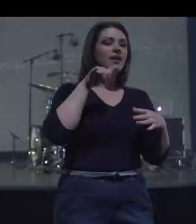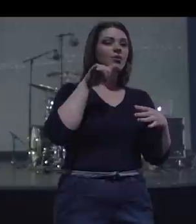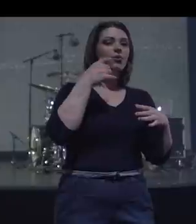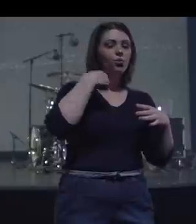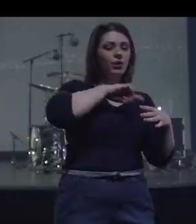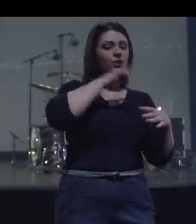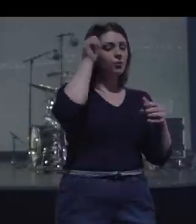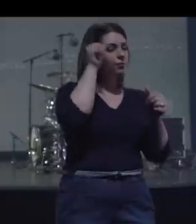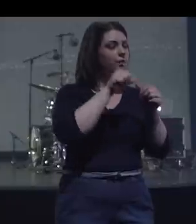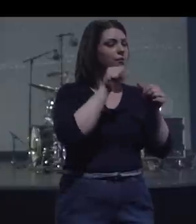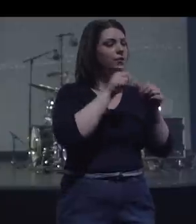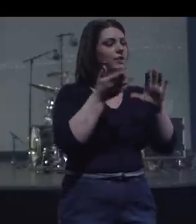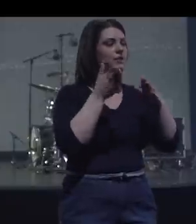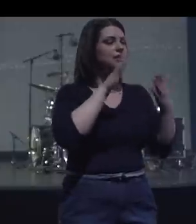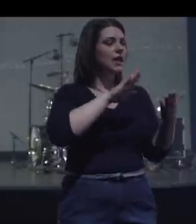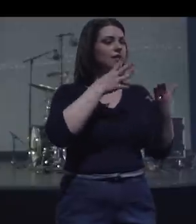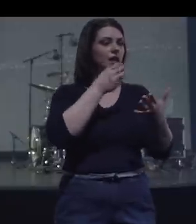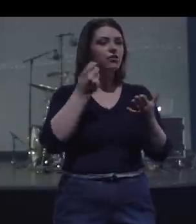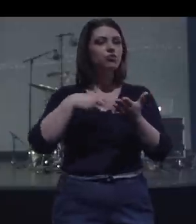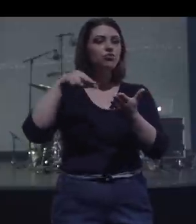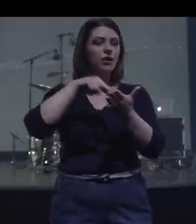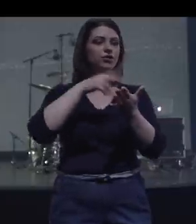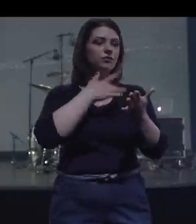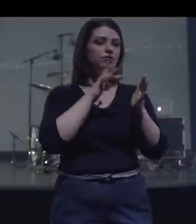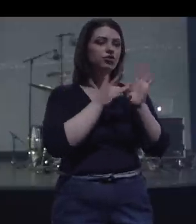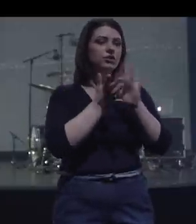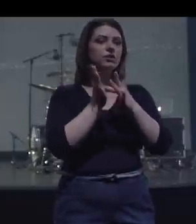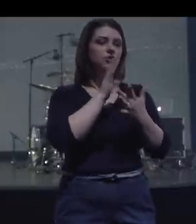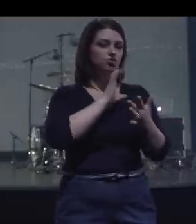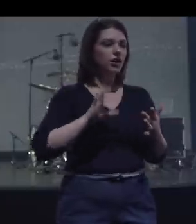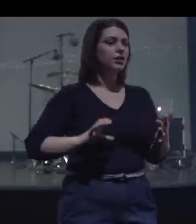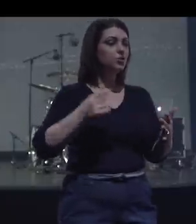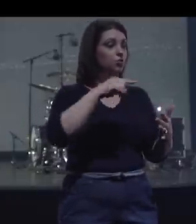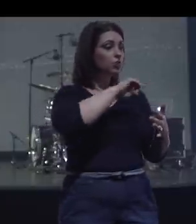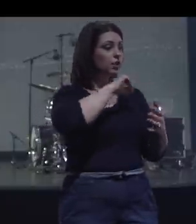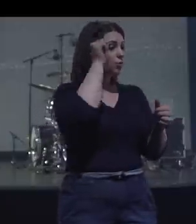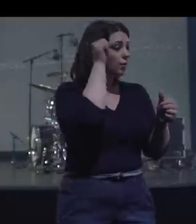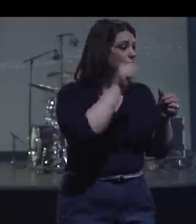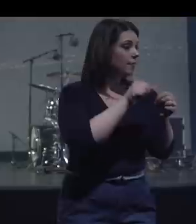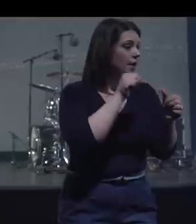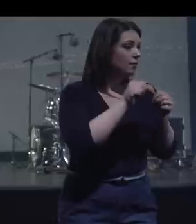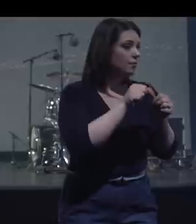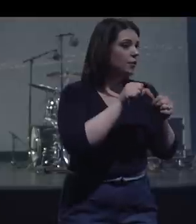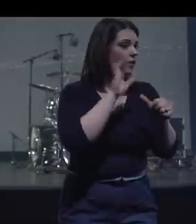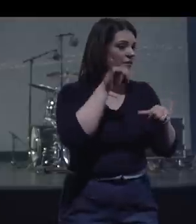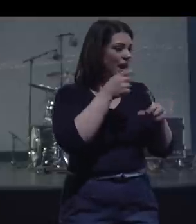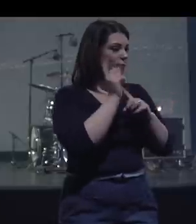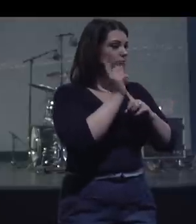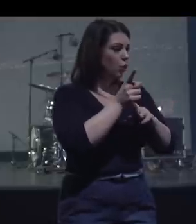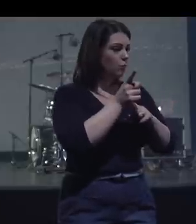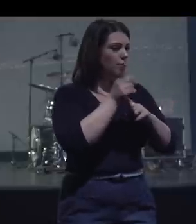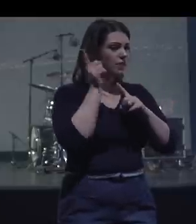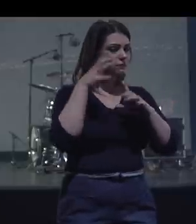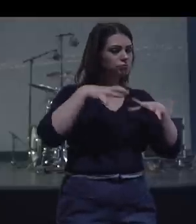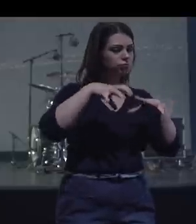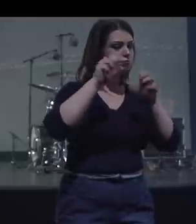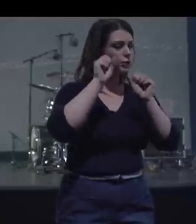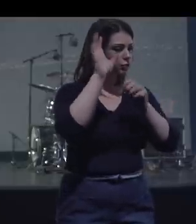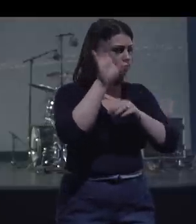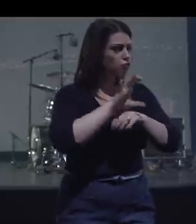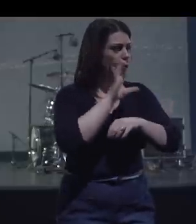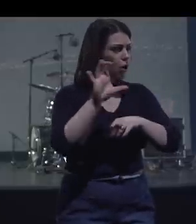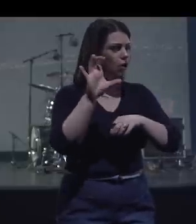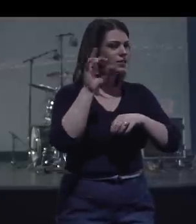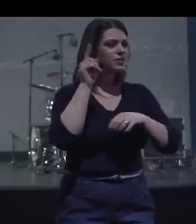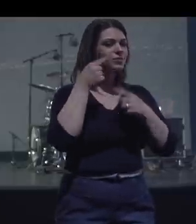all of us who are completely unworthy. And there's nothing we could do to make ourselves worthy, but he